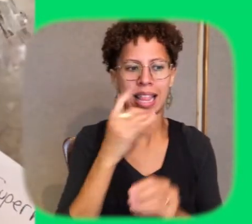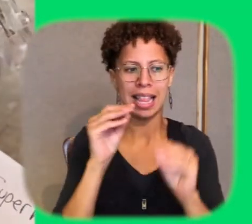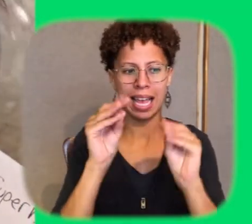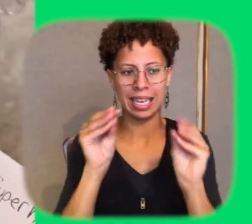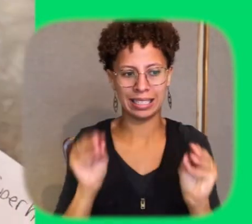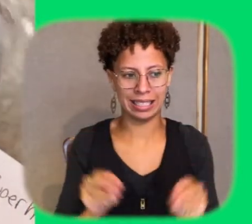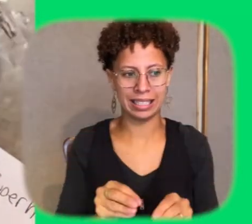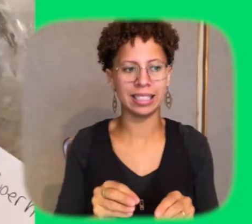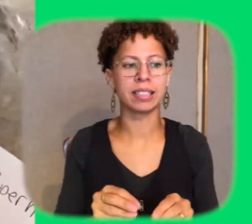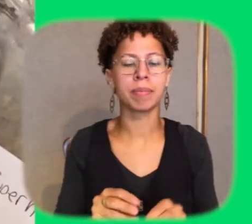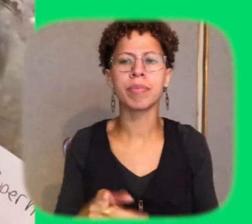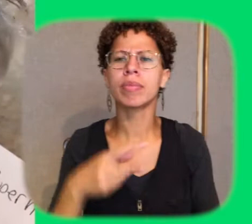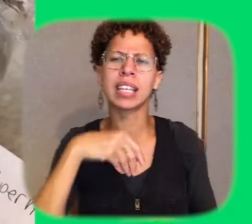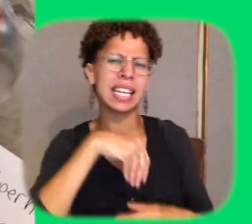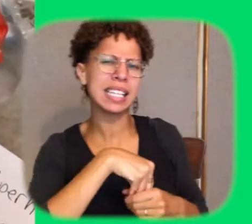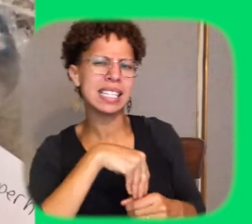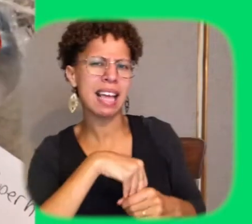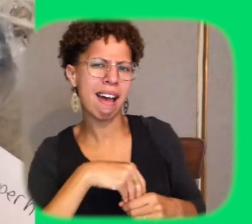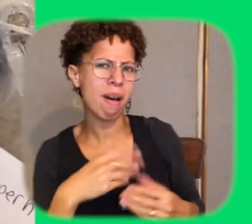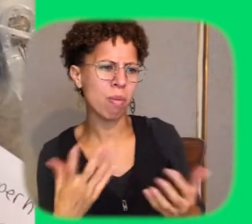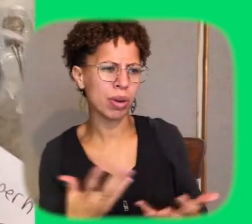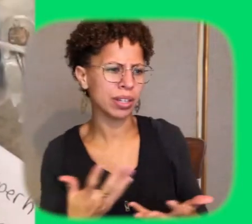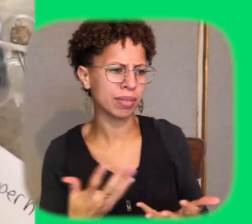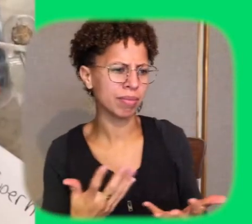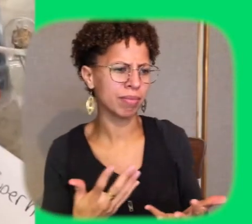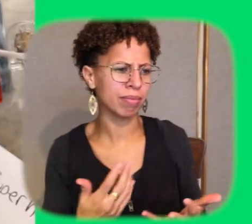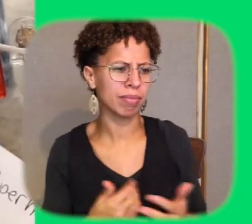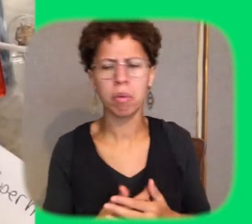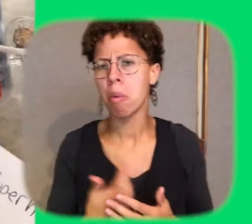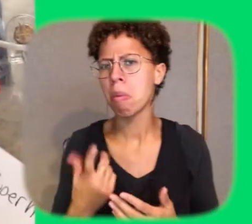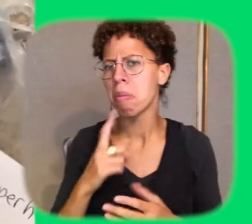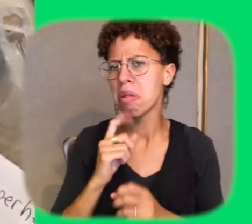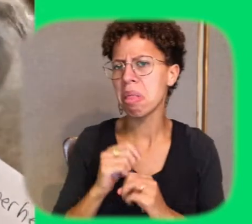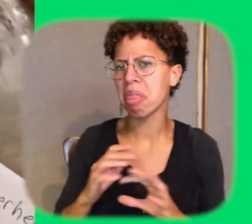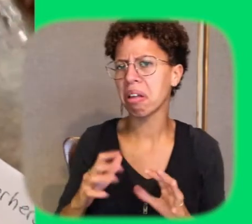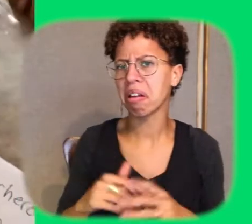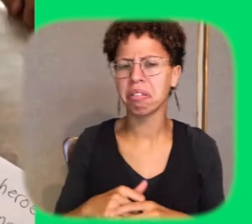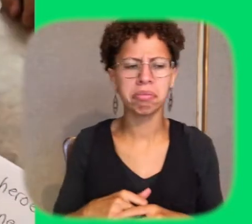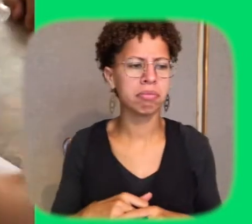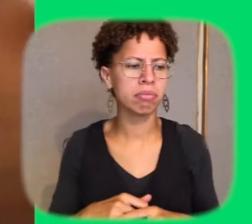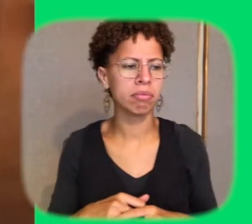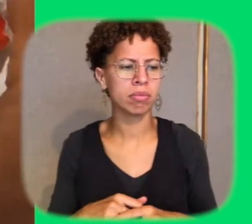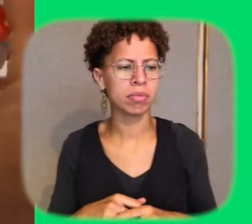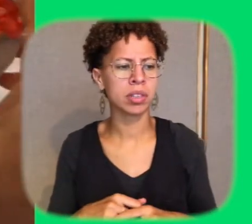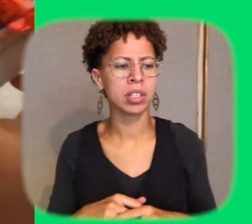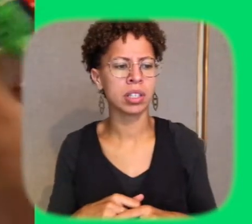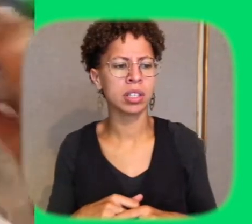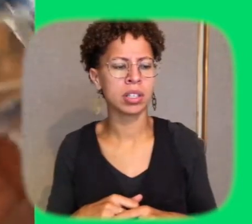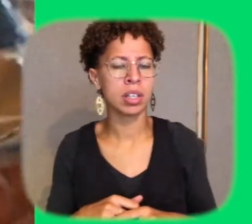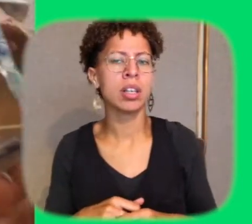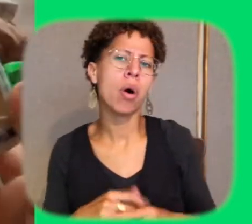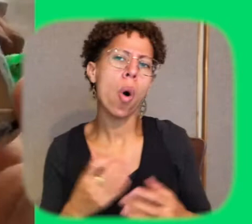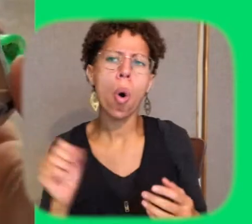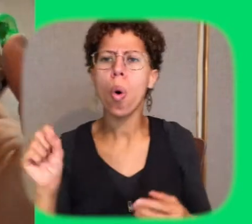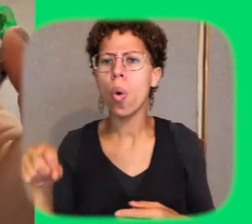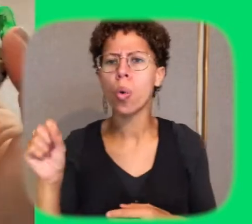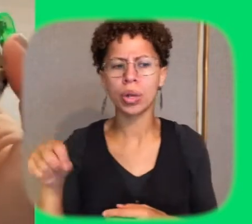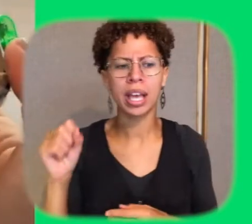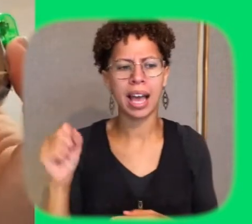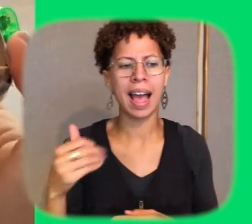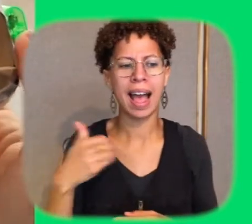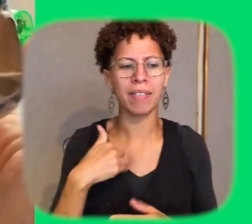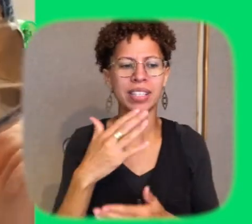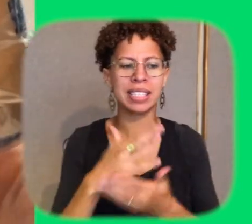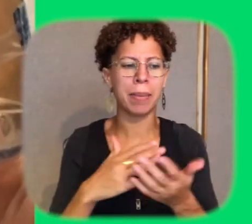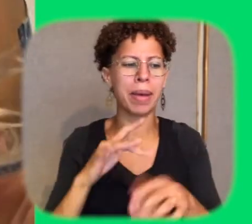inside? Nothing really. Well, there's another layer. Oh, yeah. Piece of an empty toilet paper. Yeah,